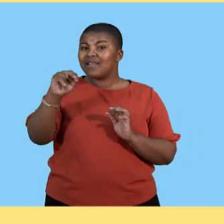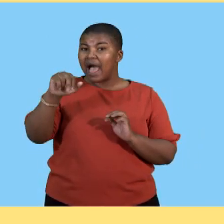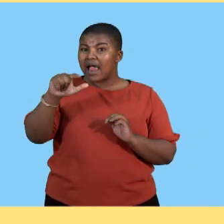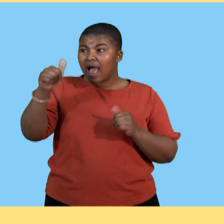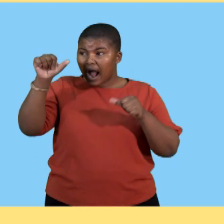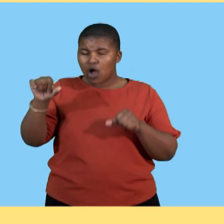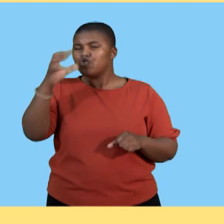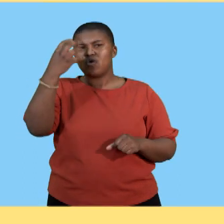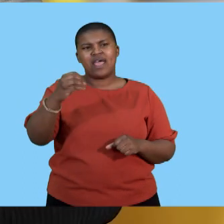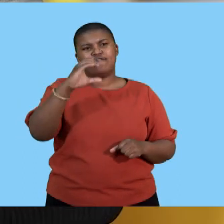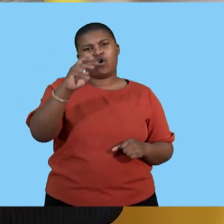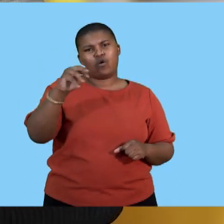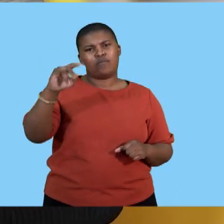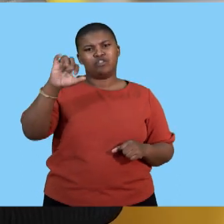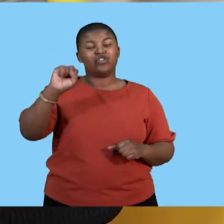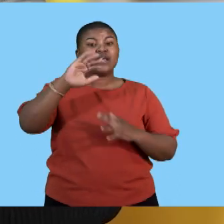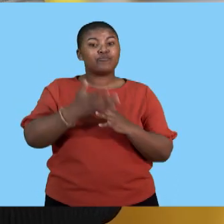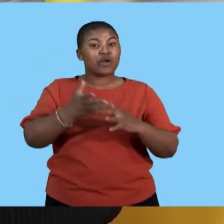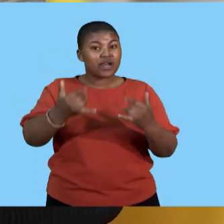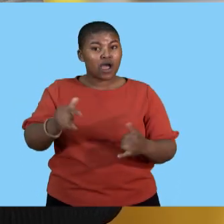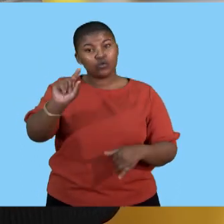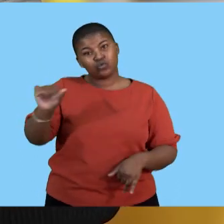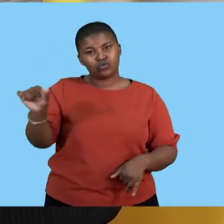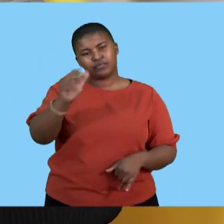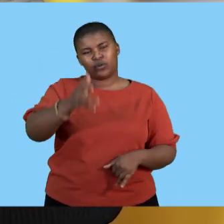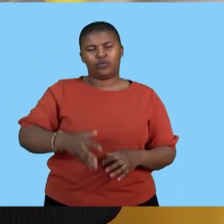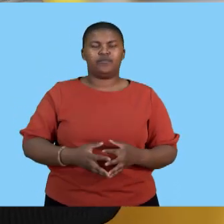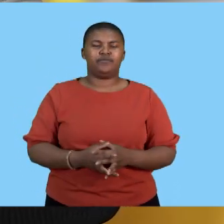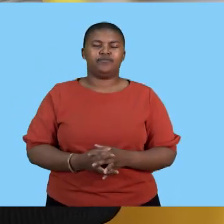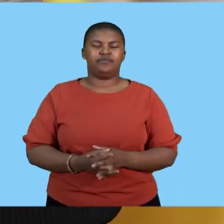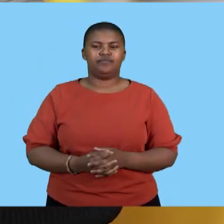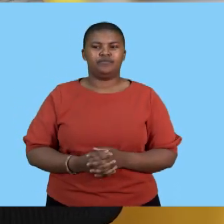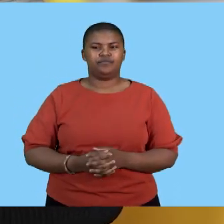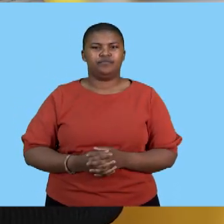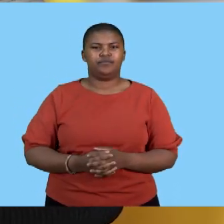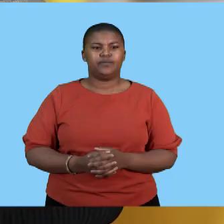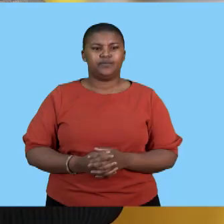4,000. Dear learners, let's go for an ad break and I'll see you shortly.